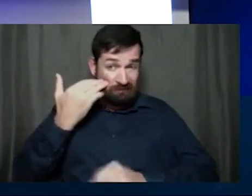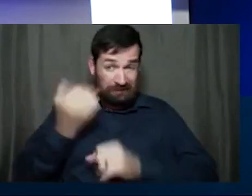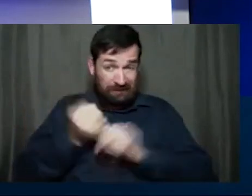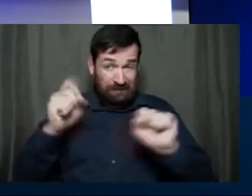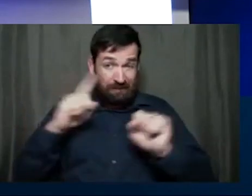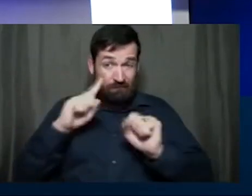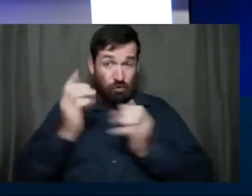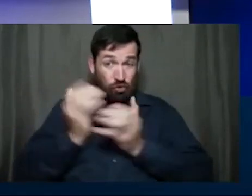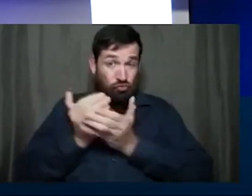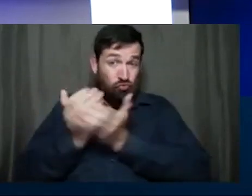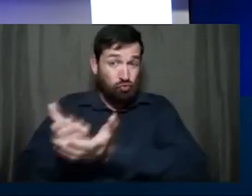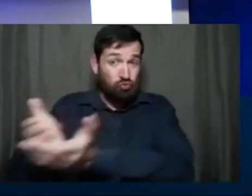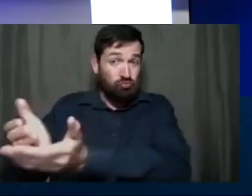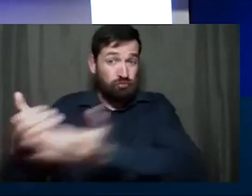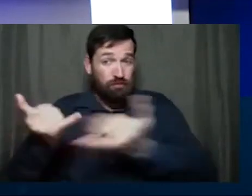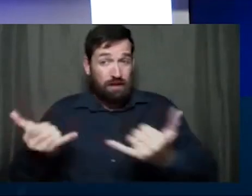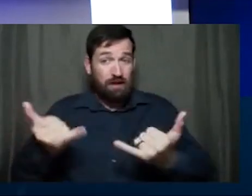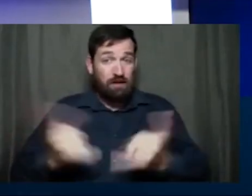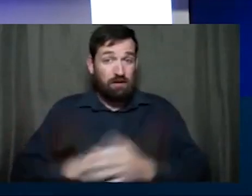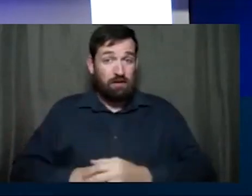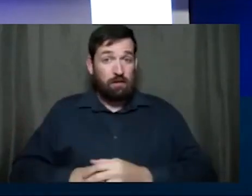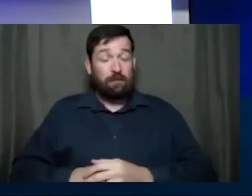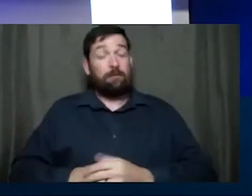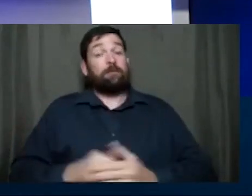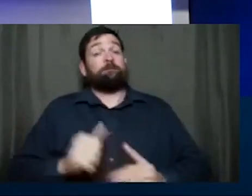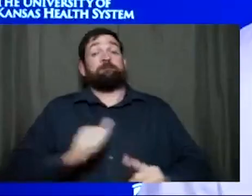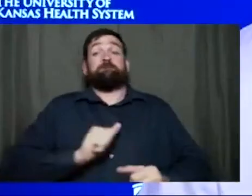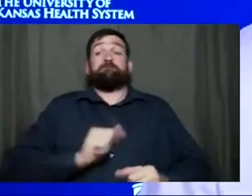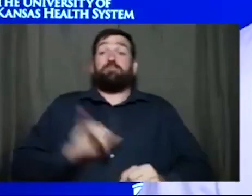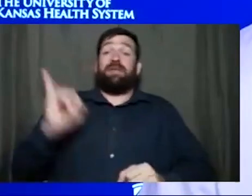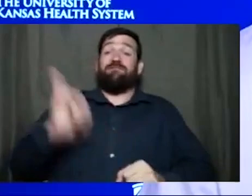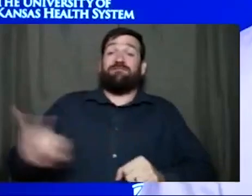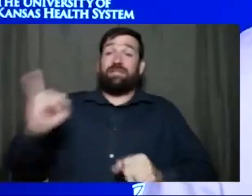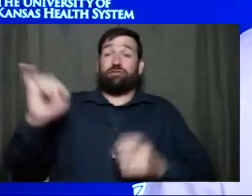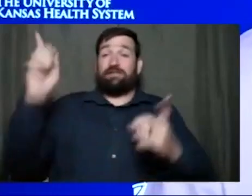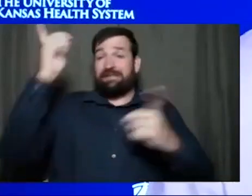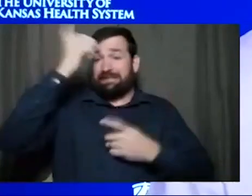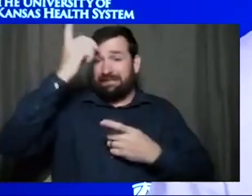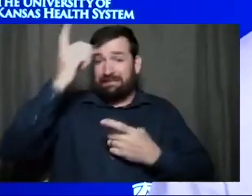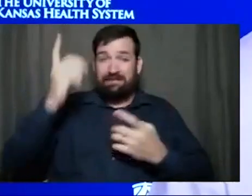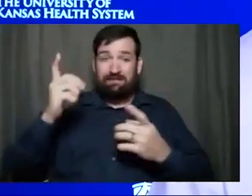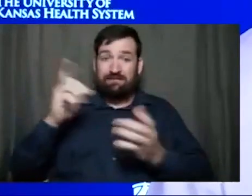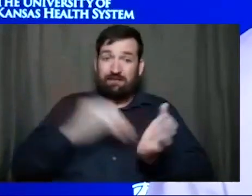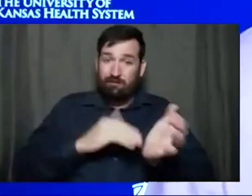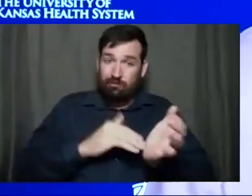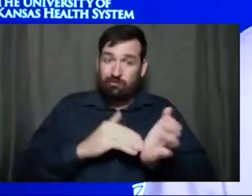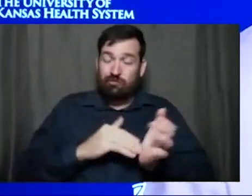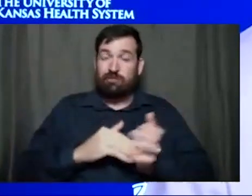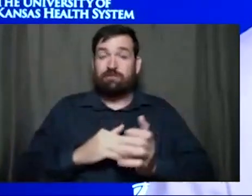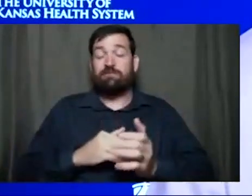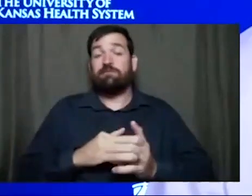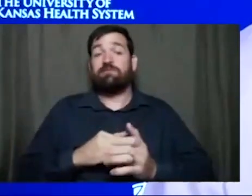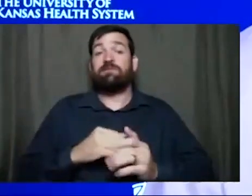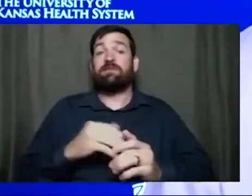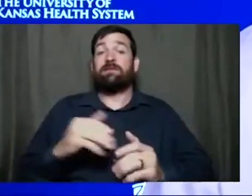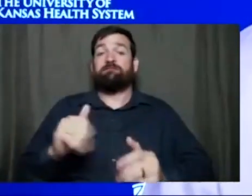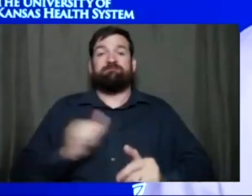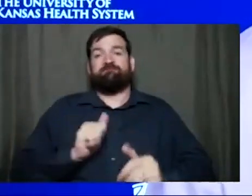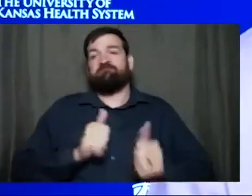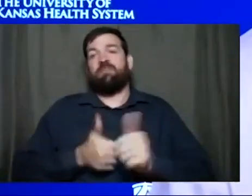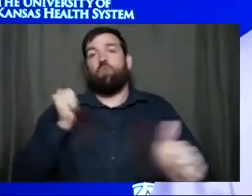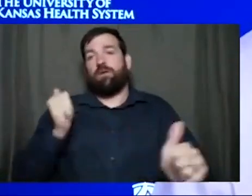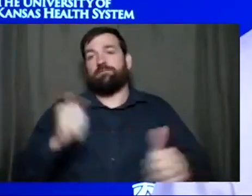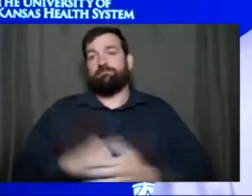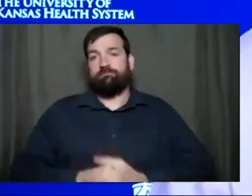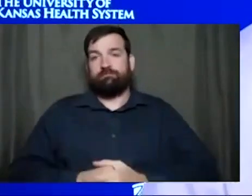Yeah. As an infectious disease doctor, and I know a lot of people like cruises and have a good time, as an infectious disease doctor, I avoid them. How safe is it to go